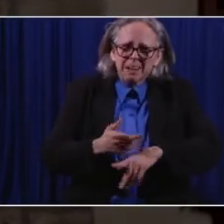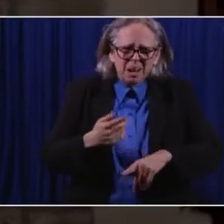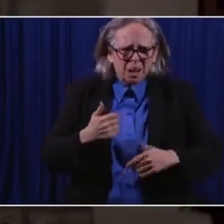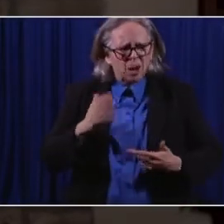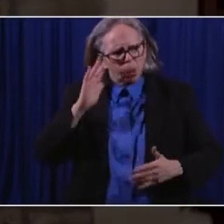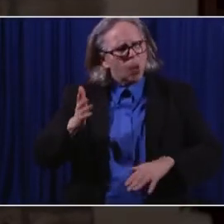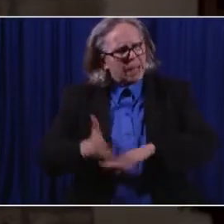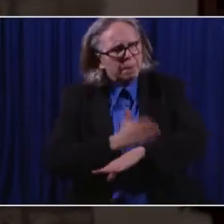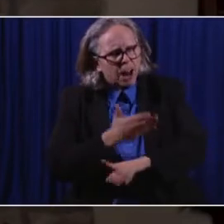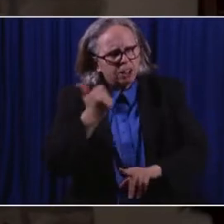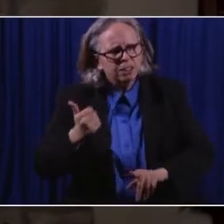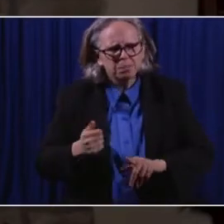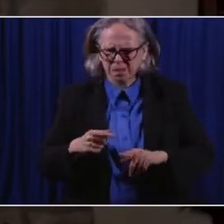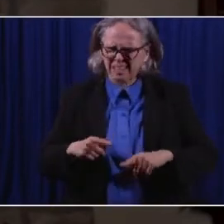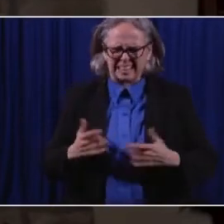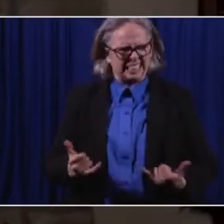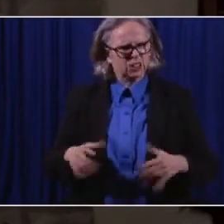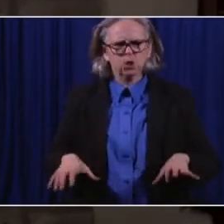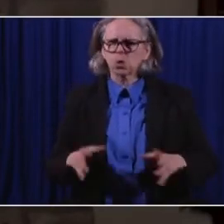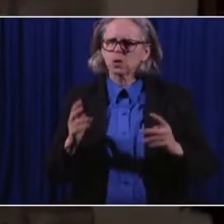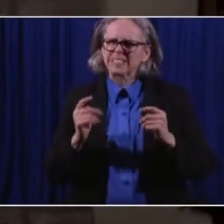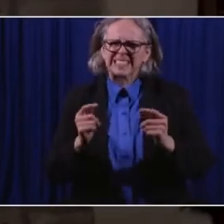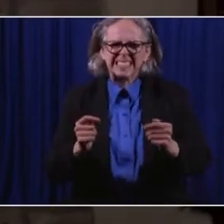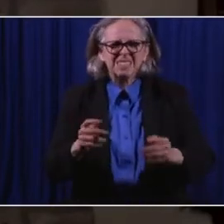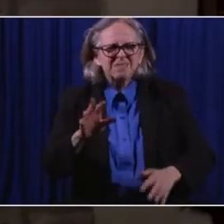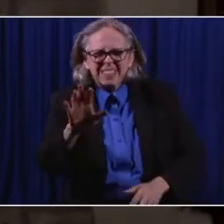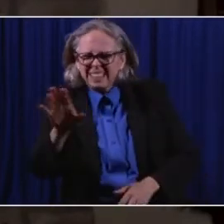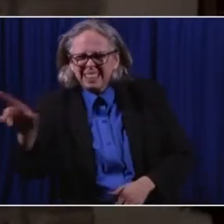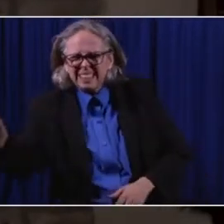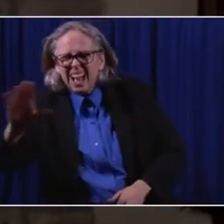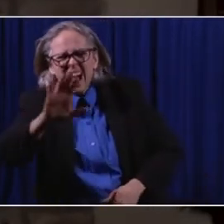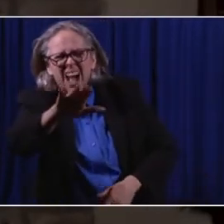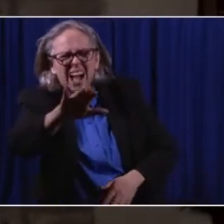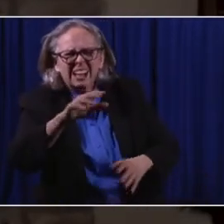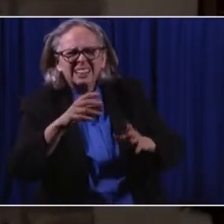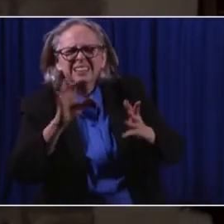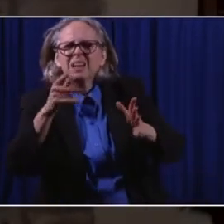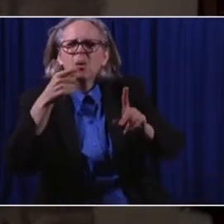up. What are specific things that the state can fix right now?